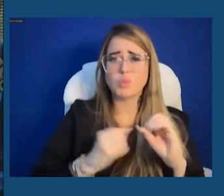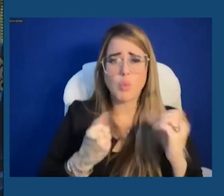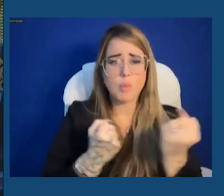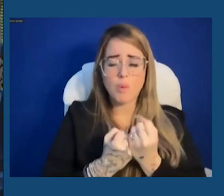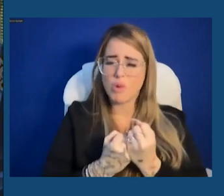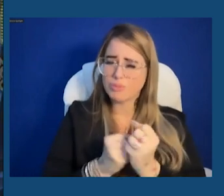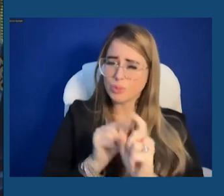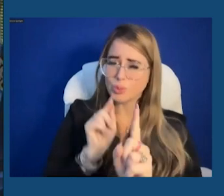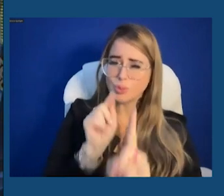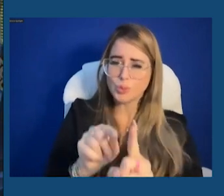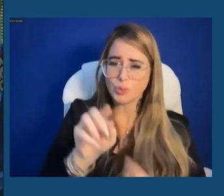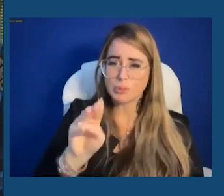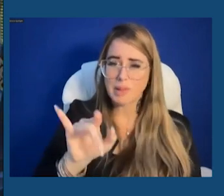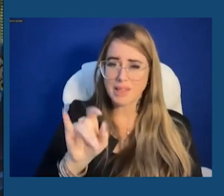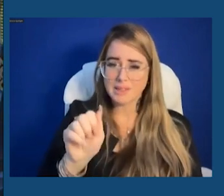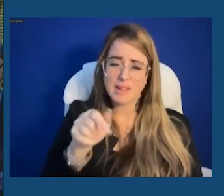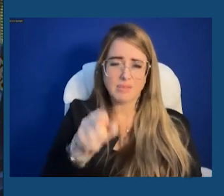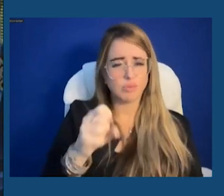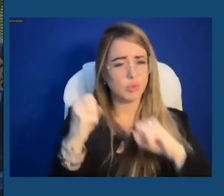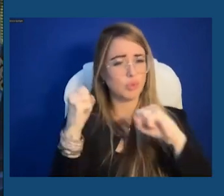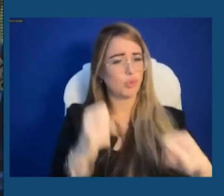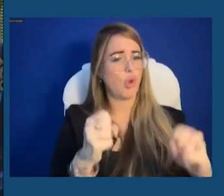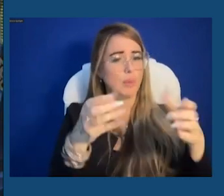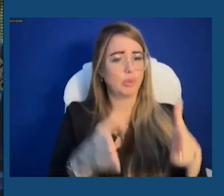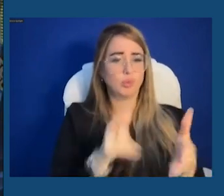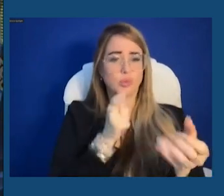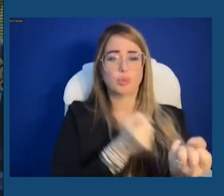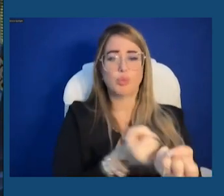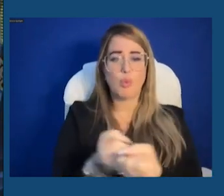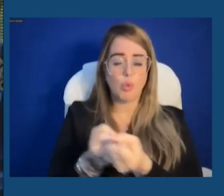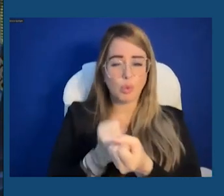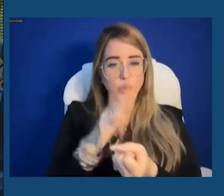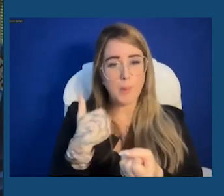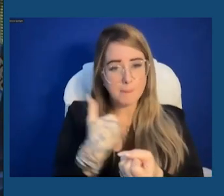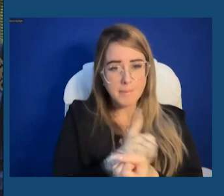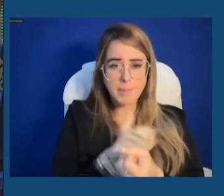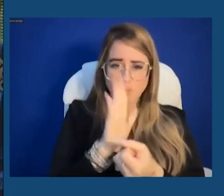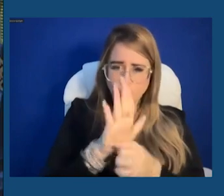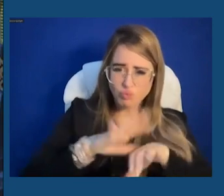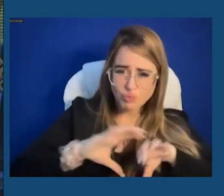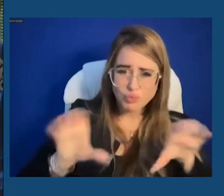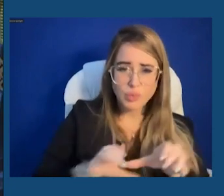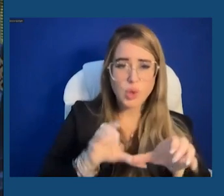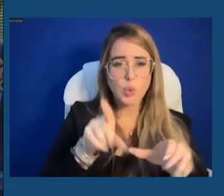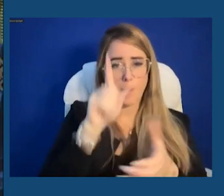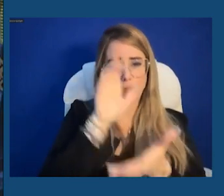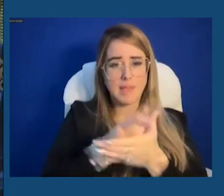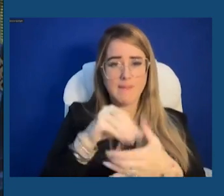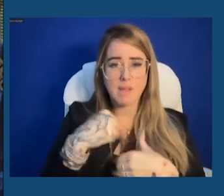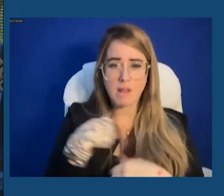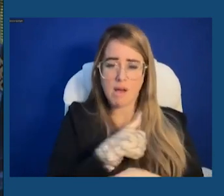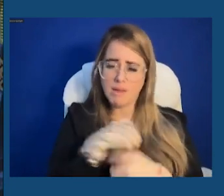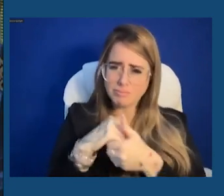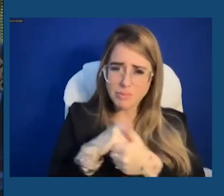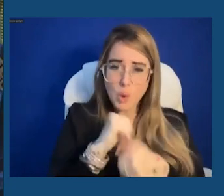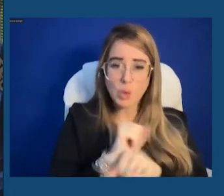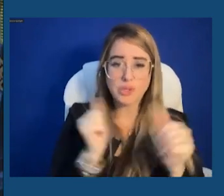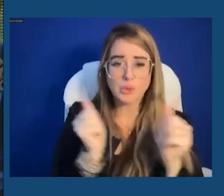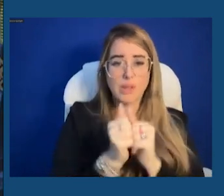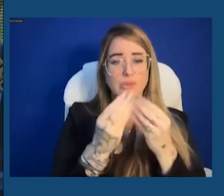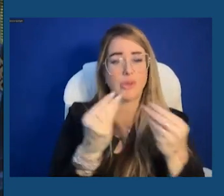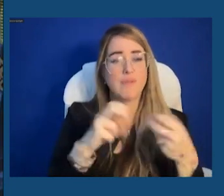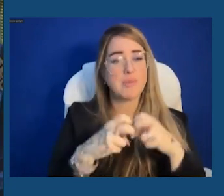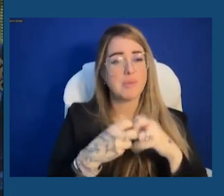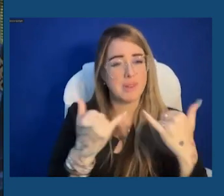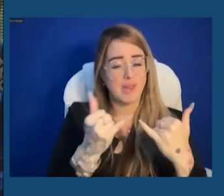voice. And Melissa, because of you and your effort and your members, believing in us to help solve this problem together, we're going to make a real difference. So let's give a round of applause